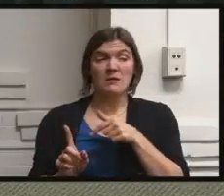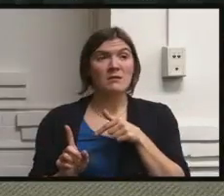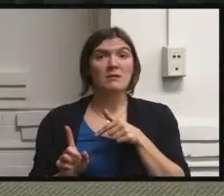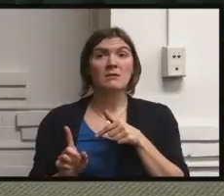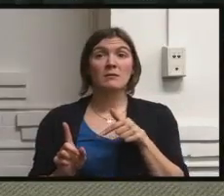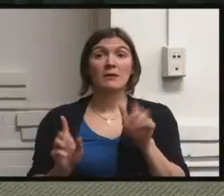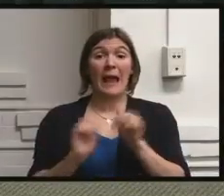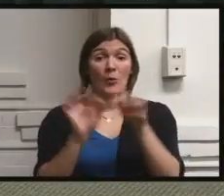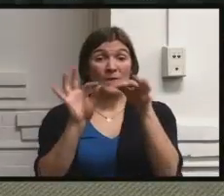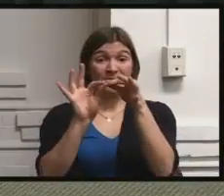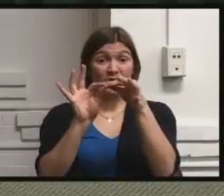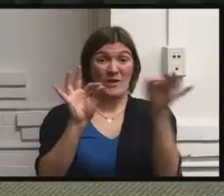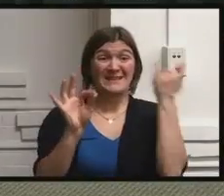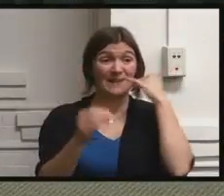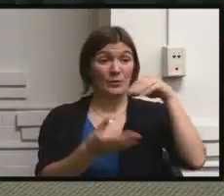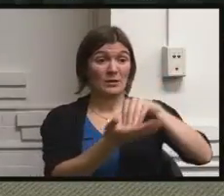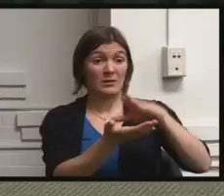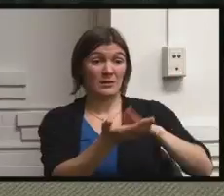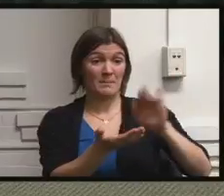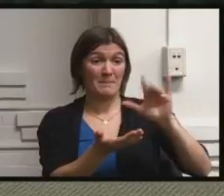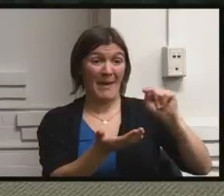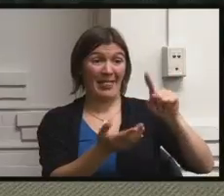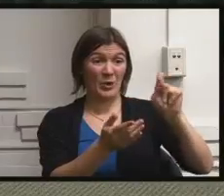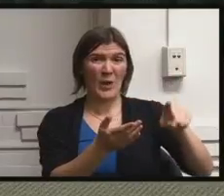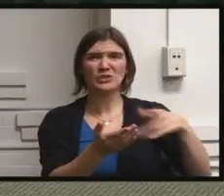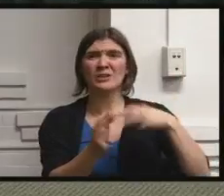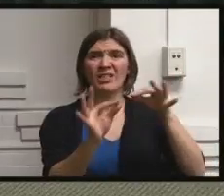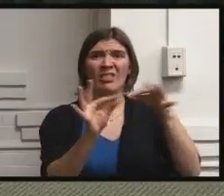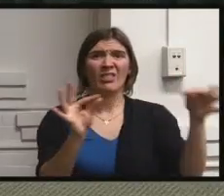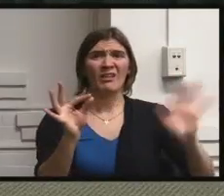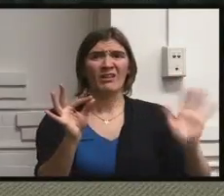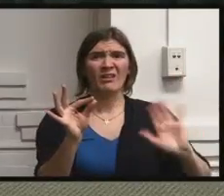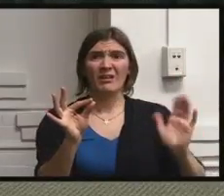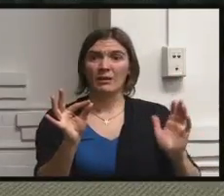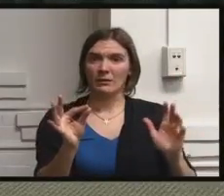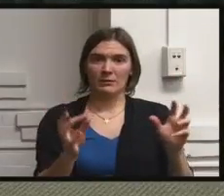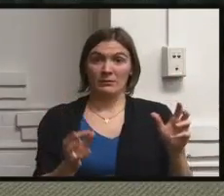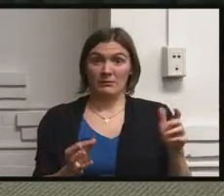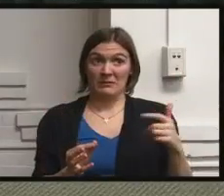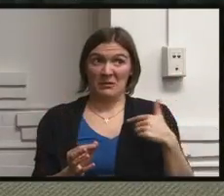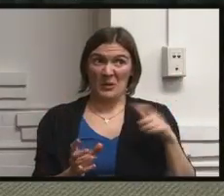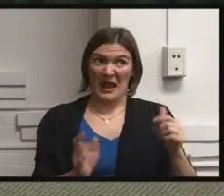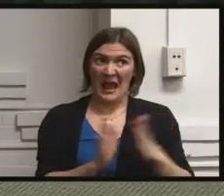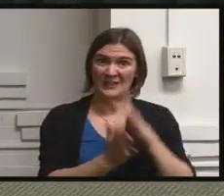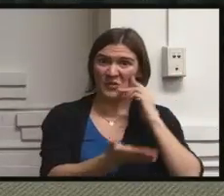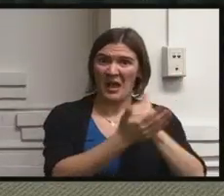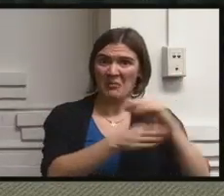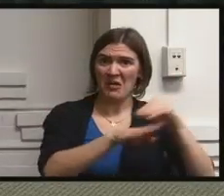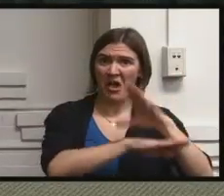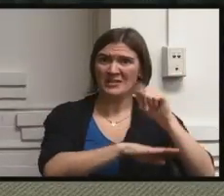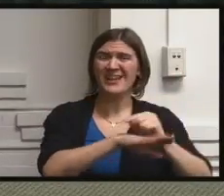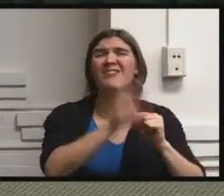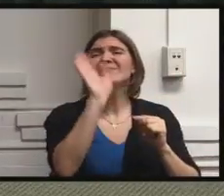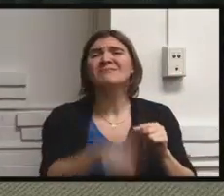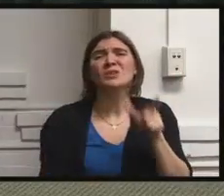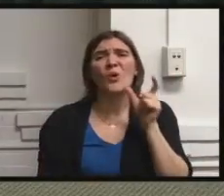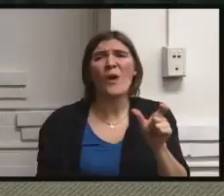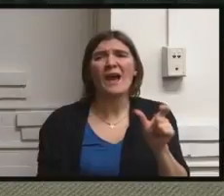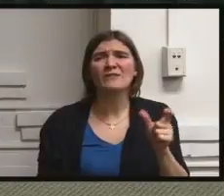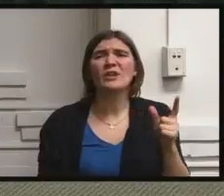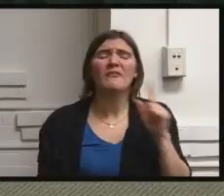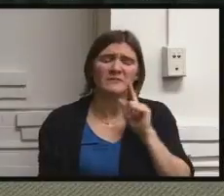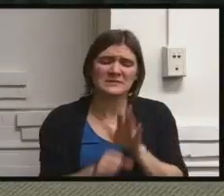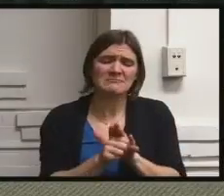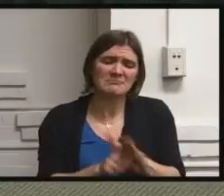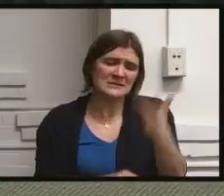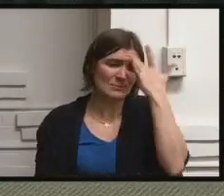the wording on that, it's... Yeah, and Don, I agree. I don't know if there's special help out there, but I don't know if we need it. I think there's enough smart